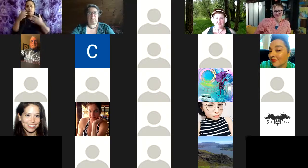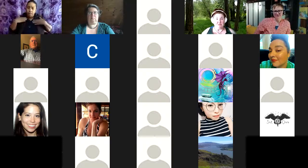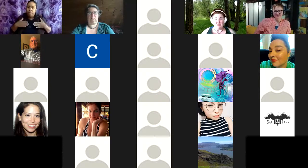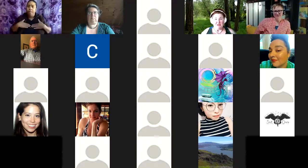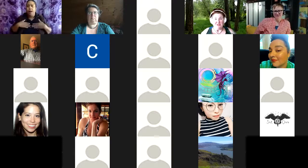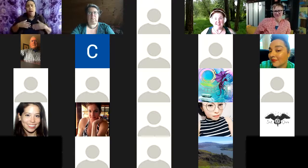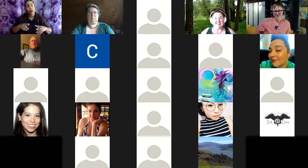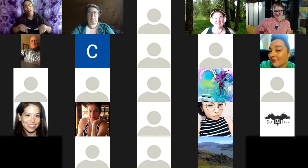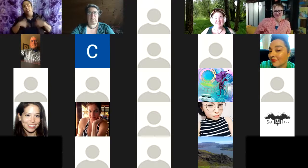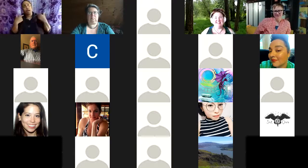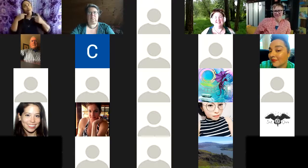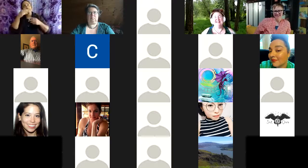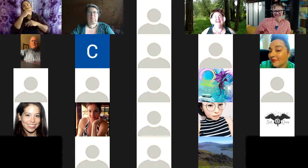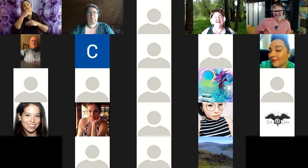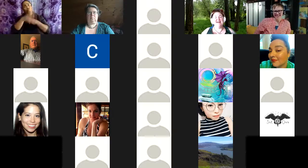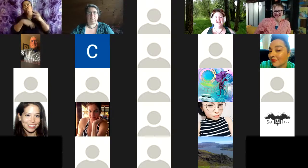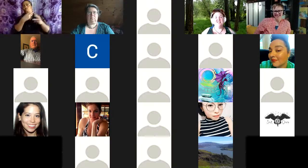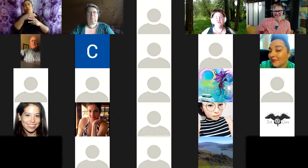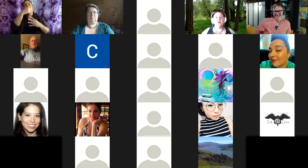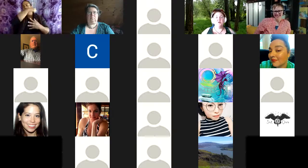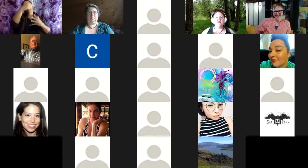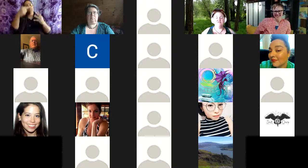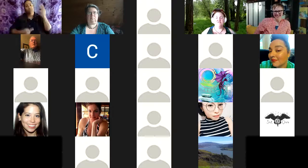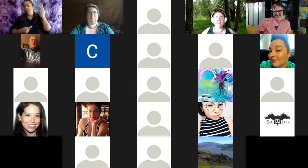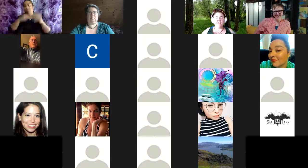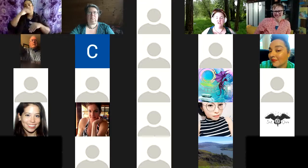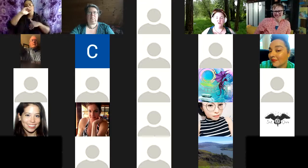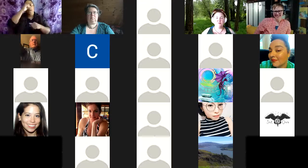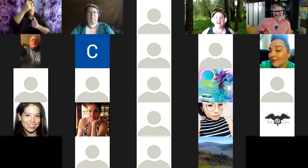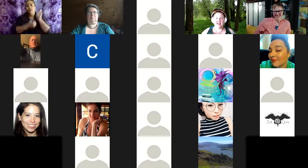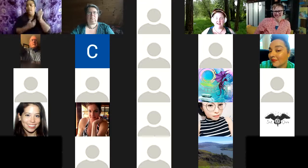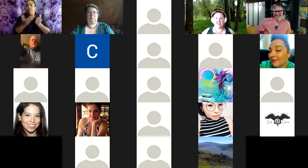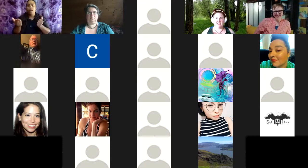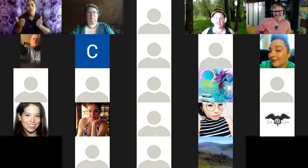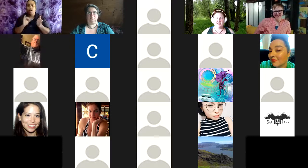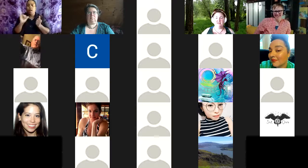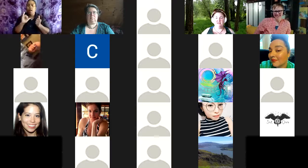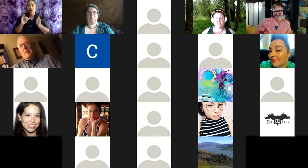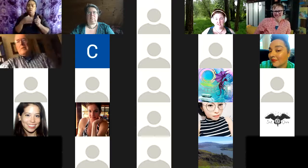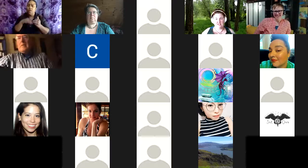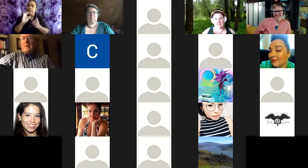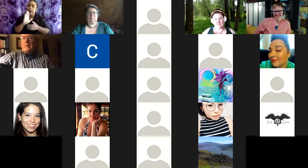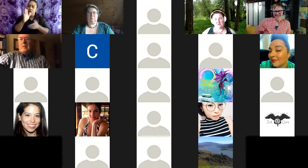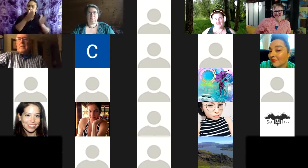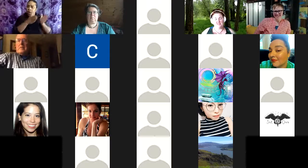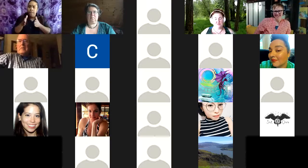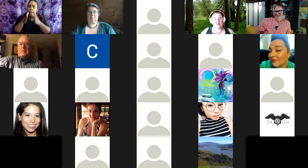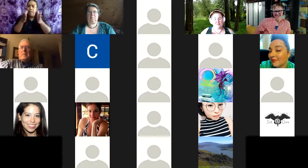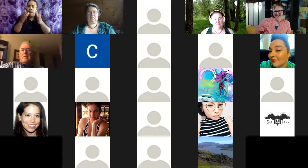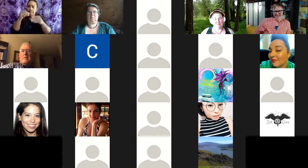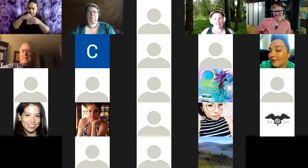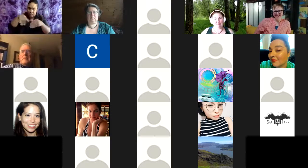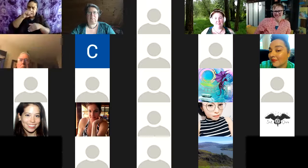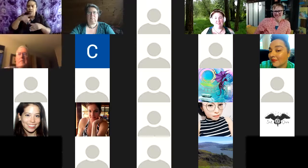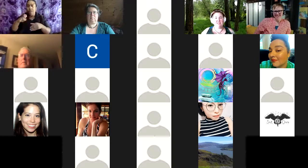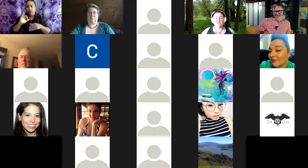body, life, world, and to find your path in that space as